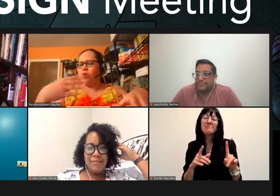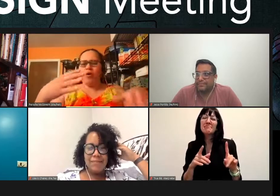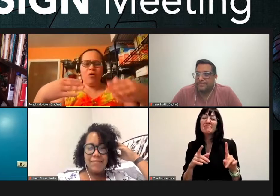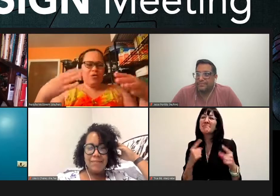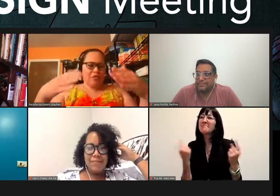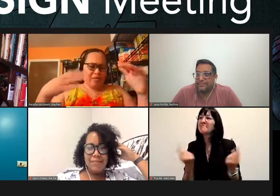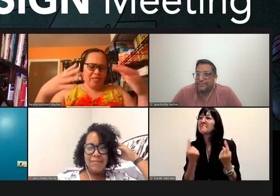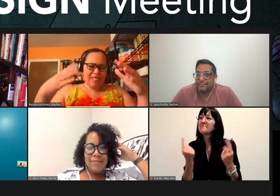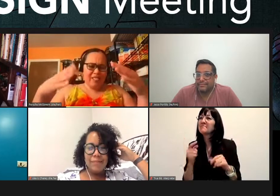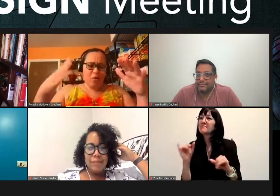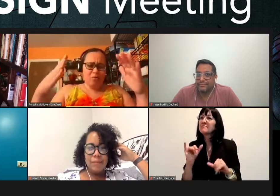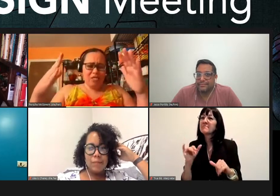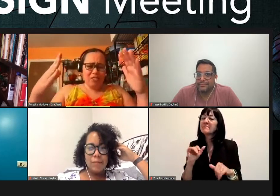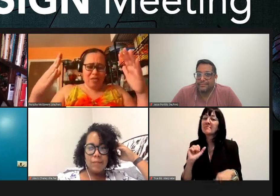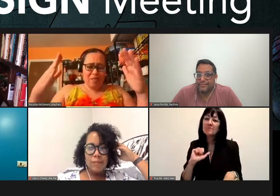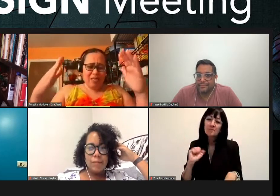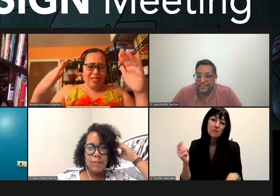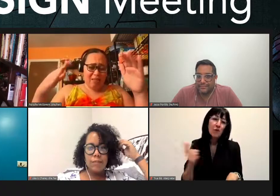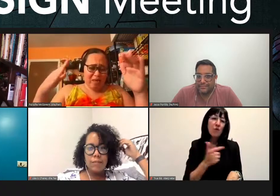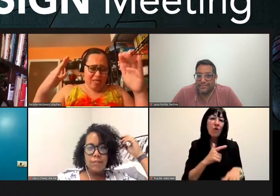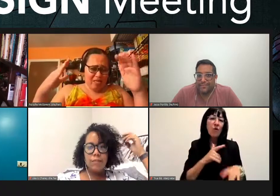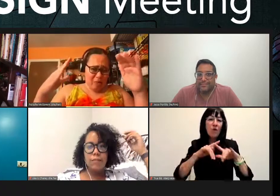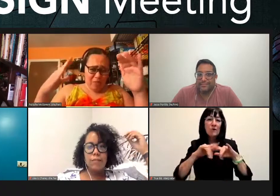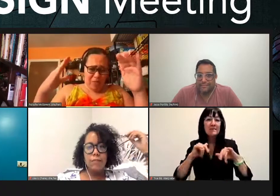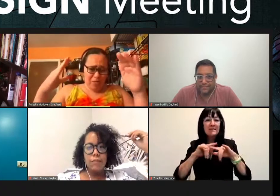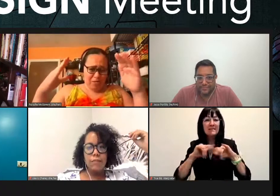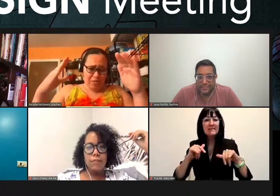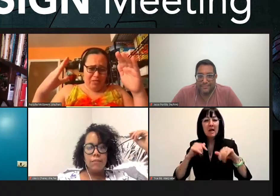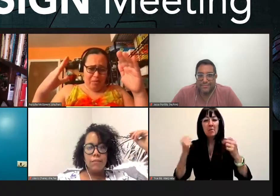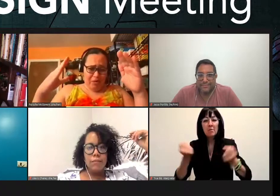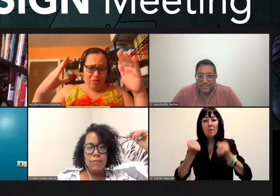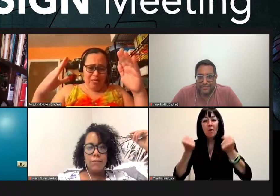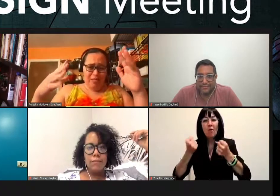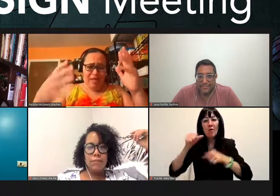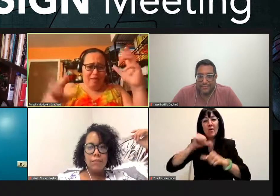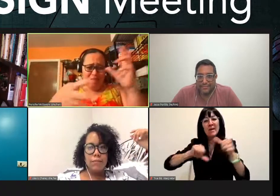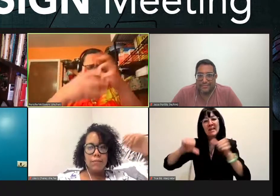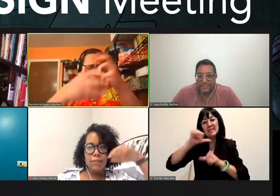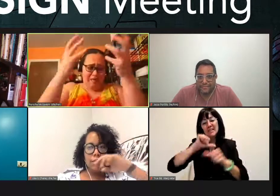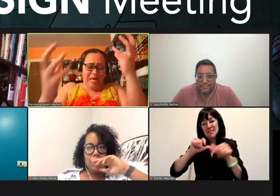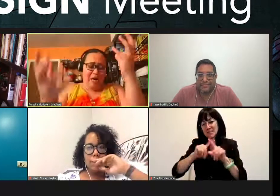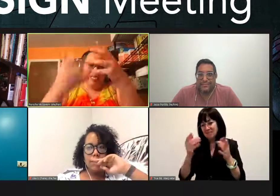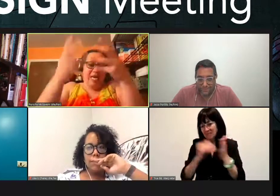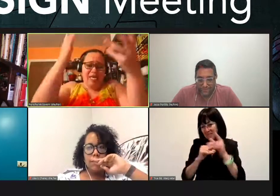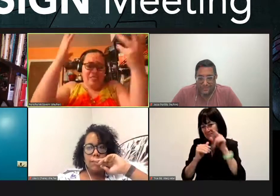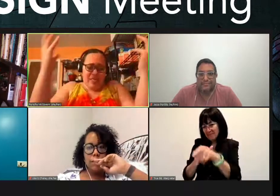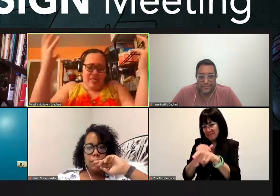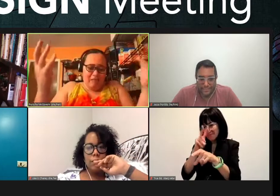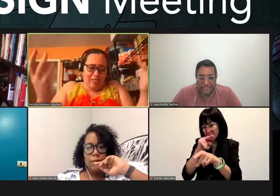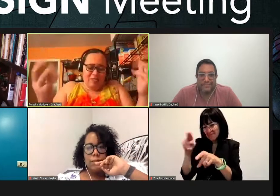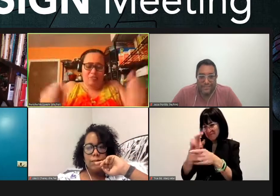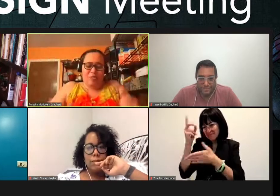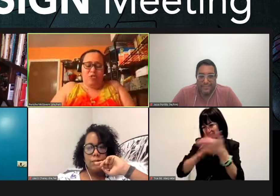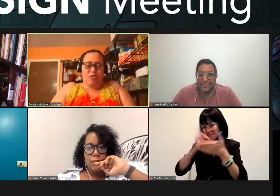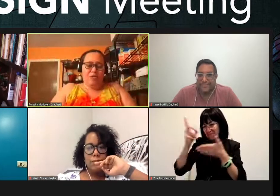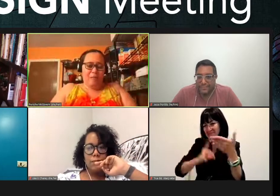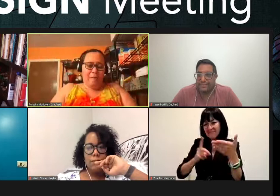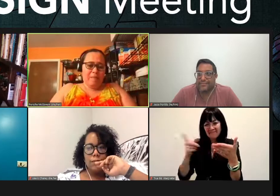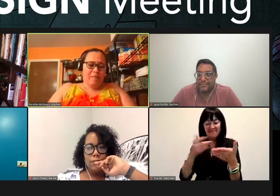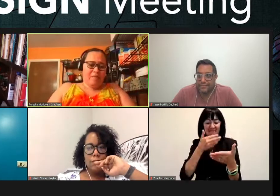how we're all simultaneously holding each other. But I think the Venn diagram probably explains that better than like, how many hands can I have in this